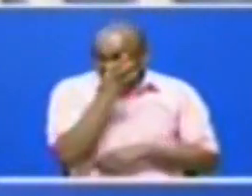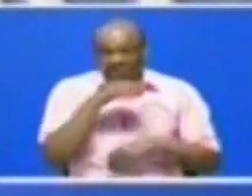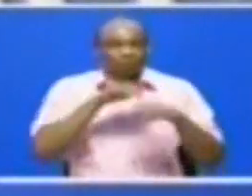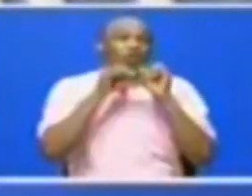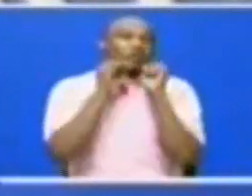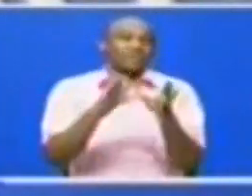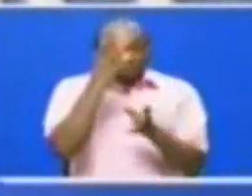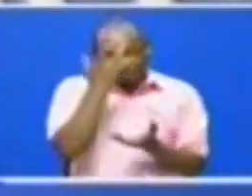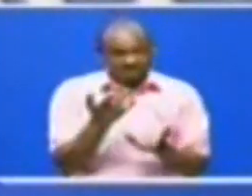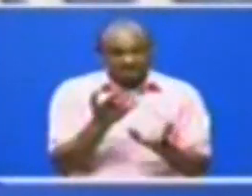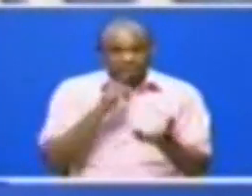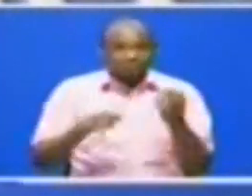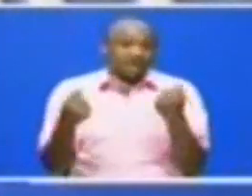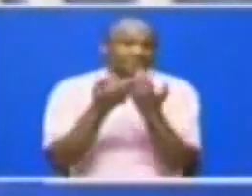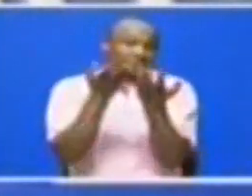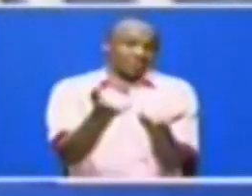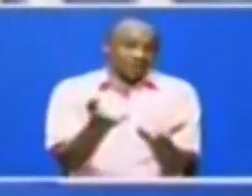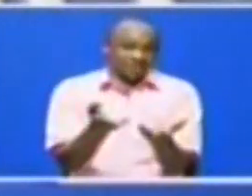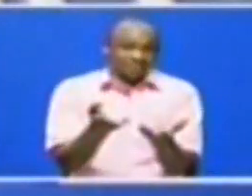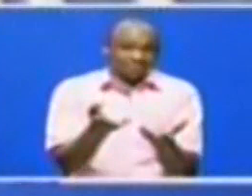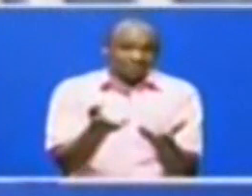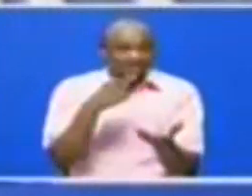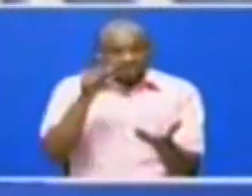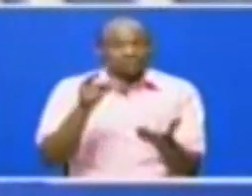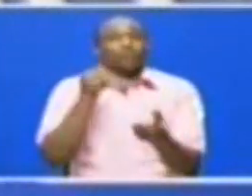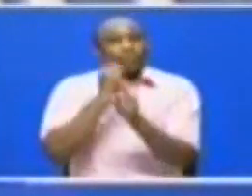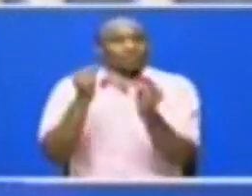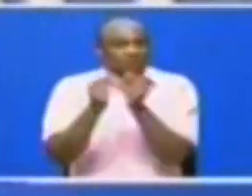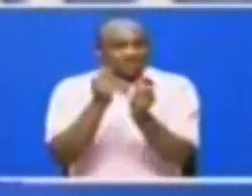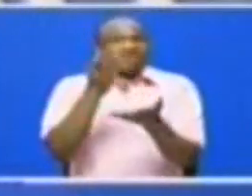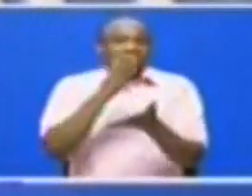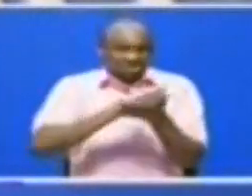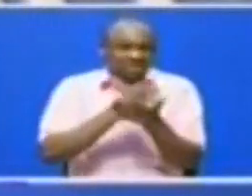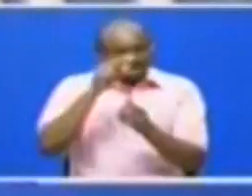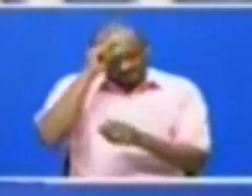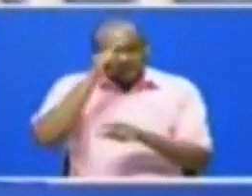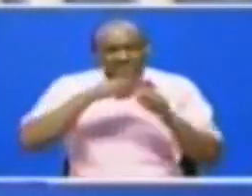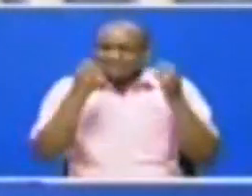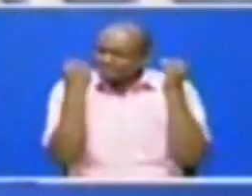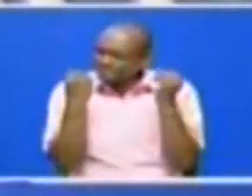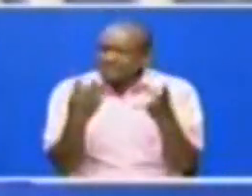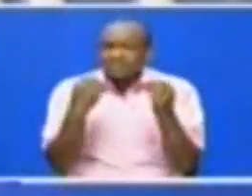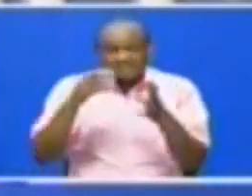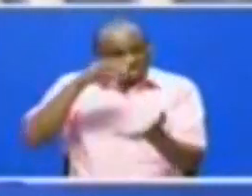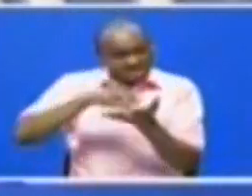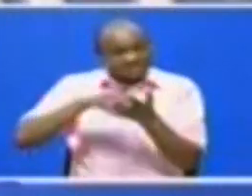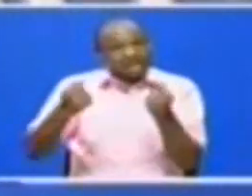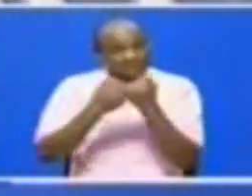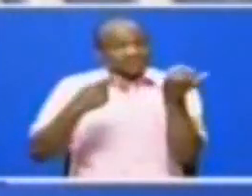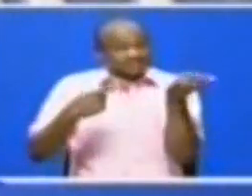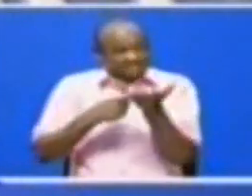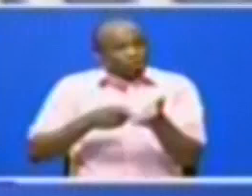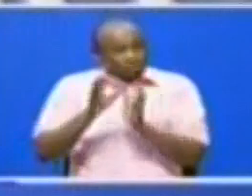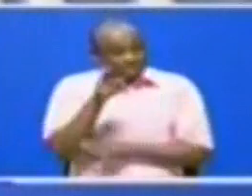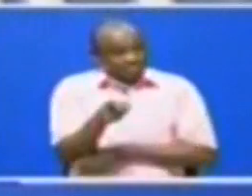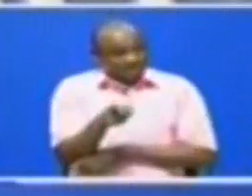of the eventual coming into place of the Grand Coalition. But most of those election petitions that survived the technical threshold of